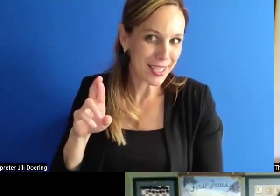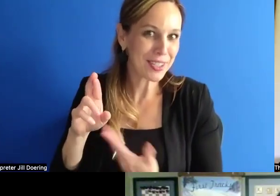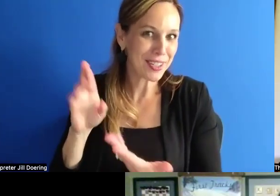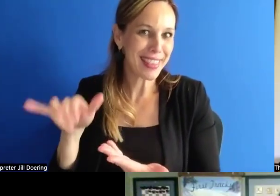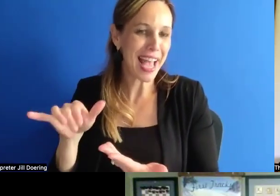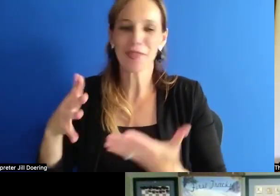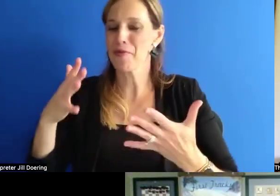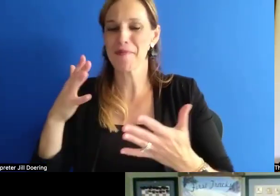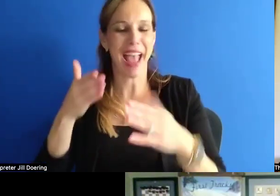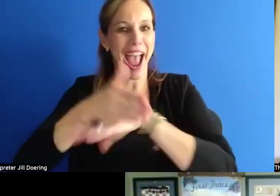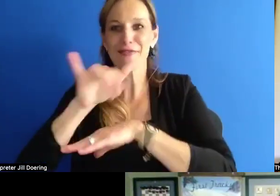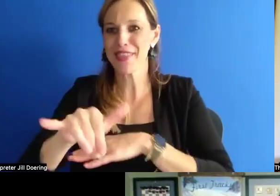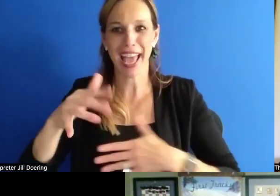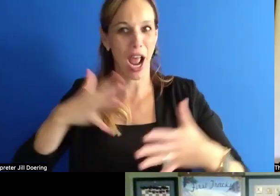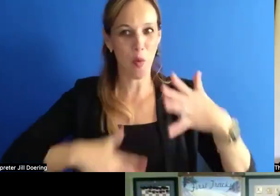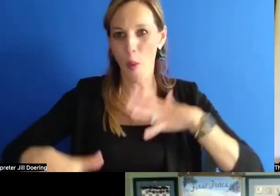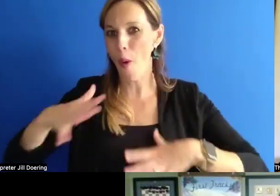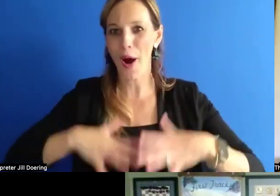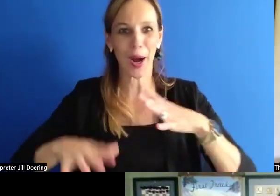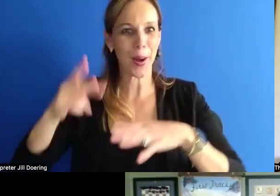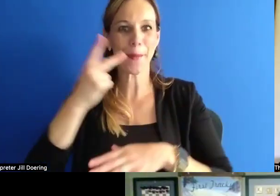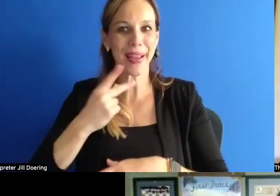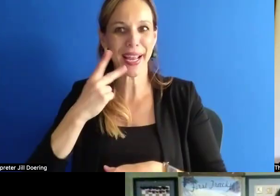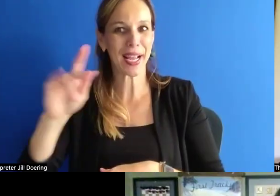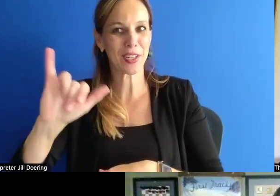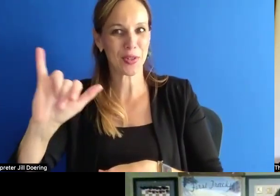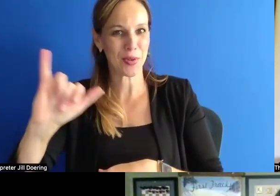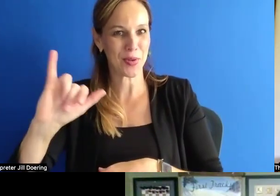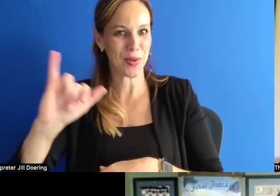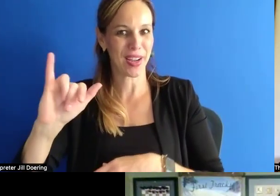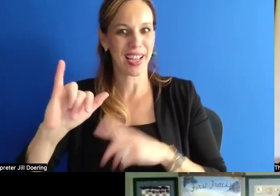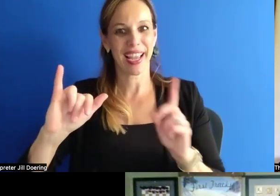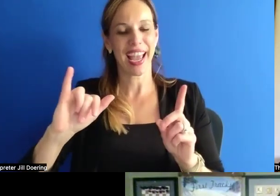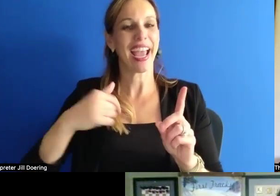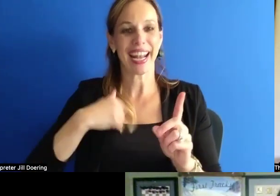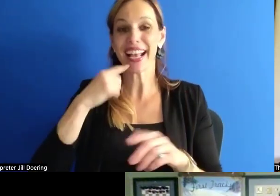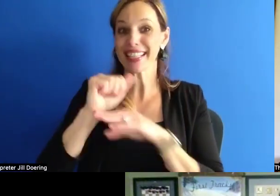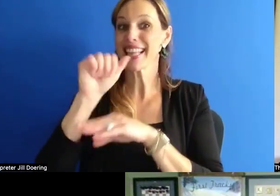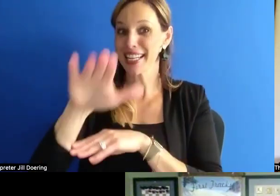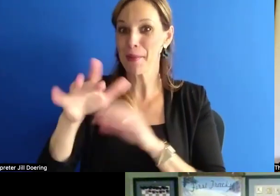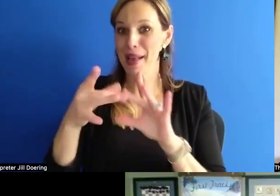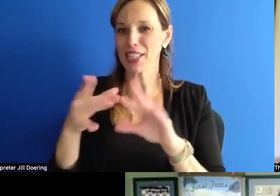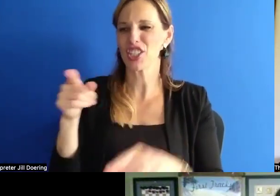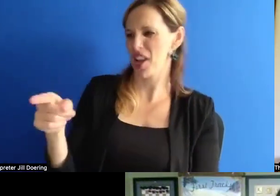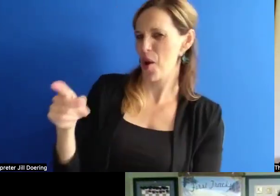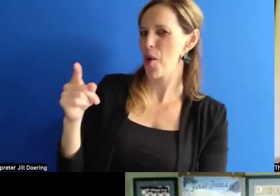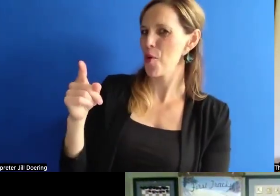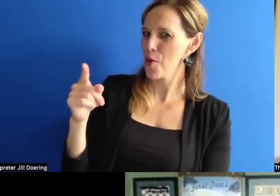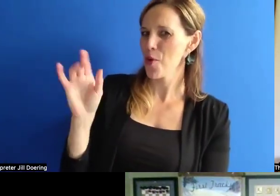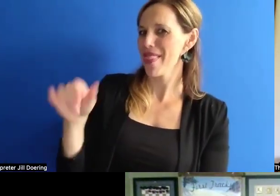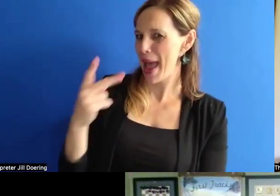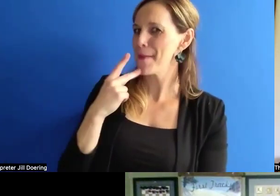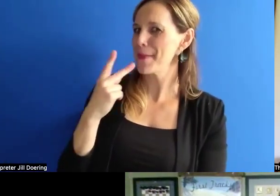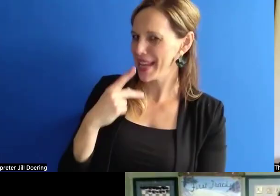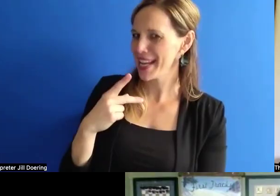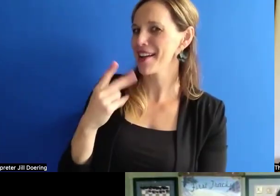I wore pink. And I had sent her a text message from set, and she was like, ooh, girl, pink is your color. So I wore pink for,